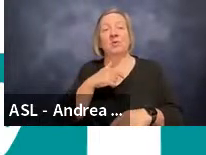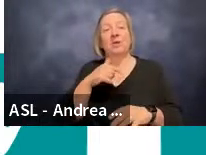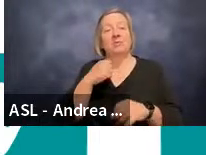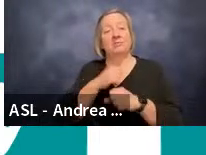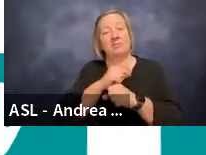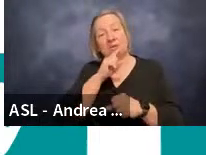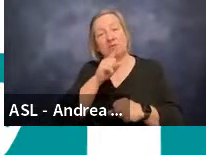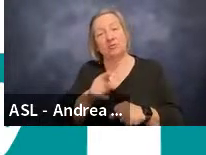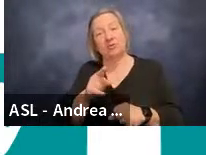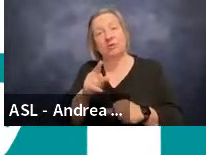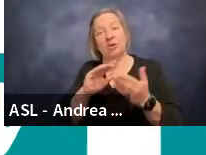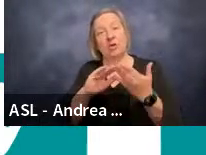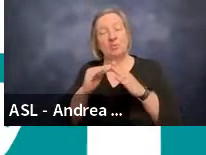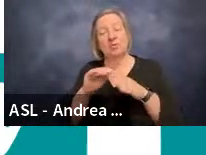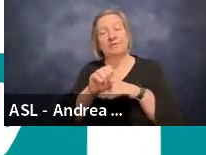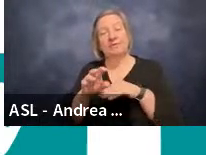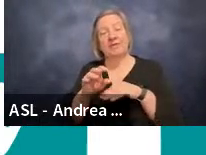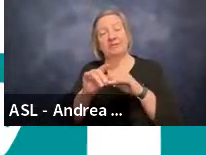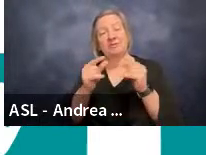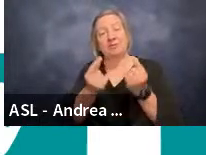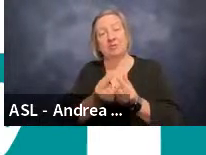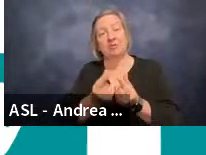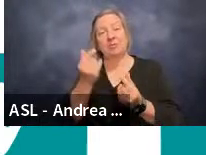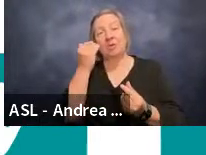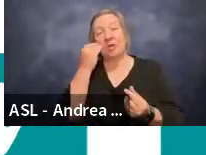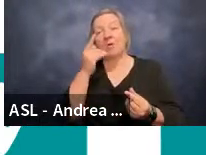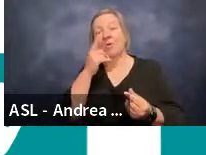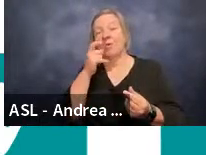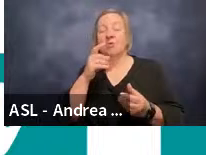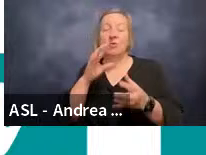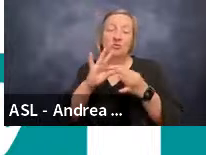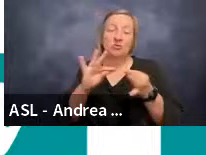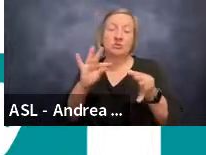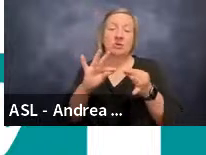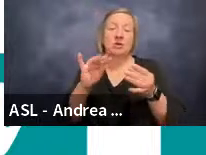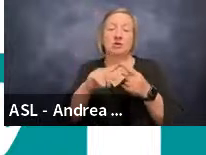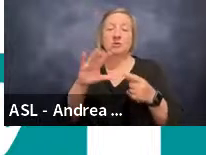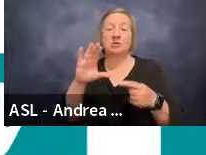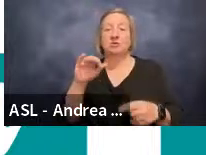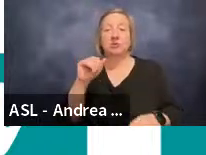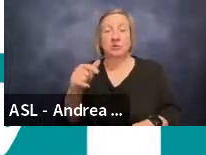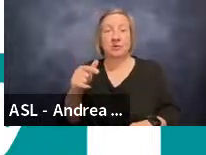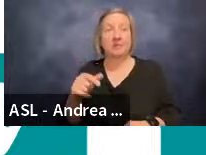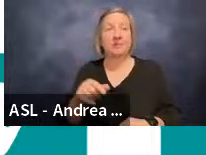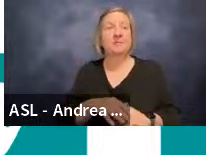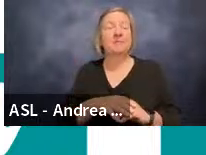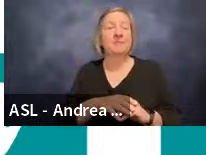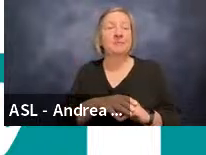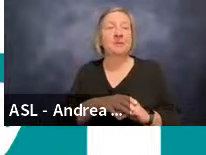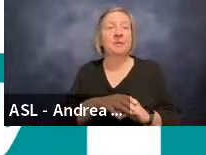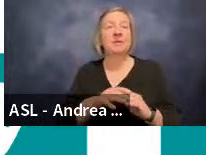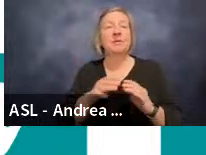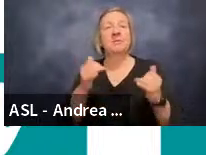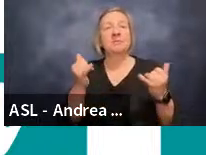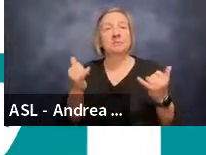that the community advisory group knows who is addressing the CAG. So with that,